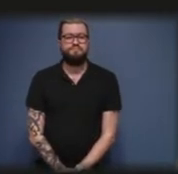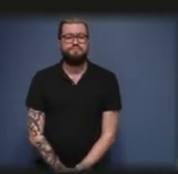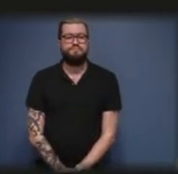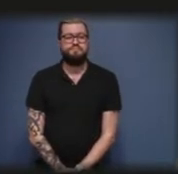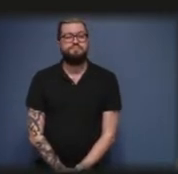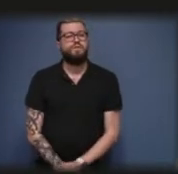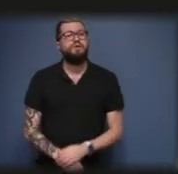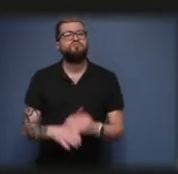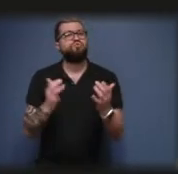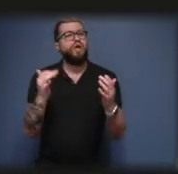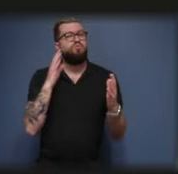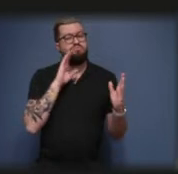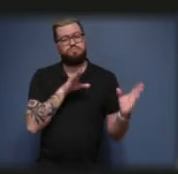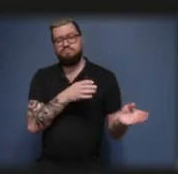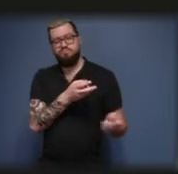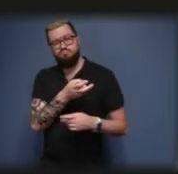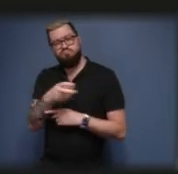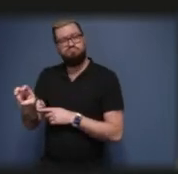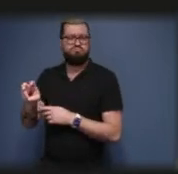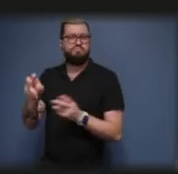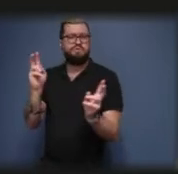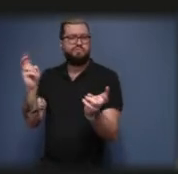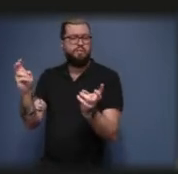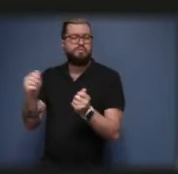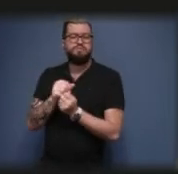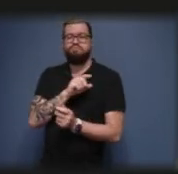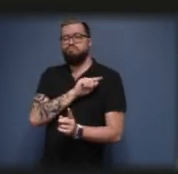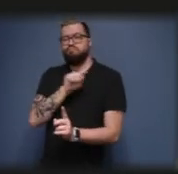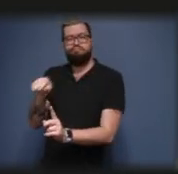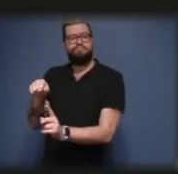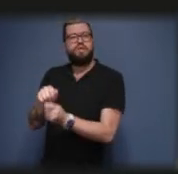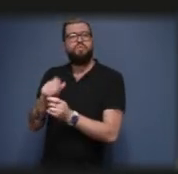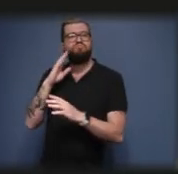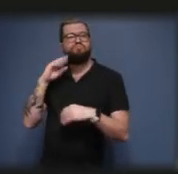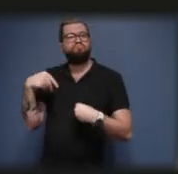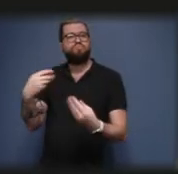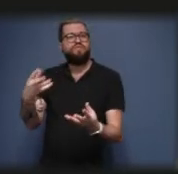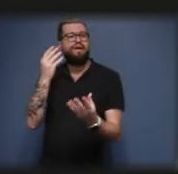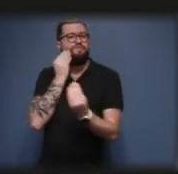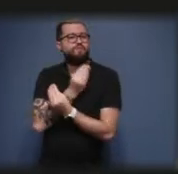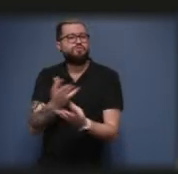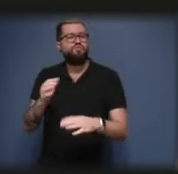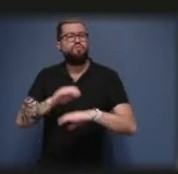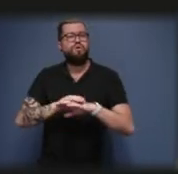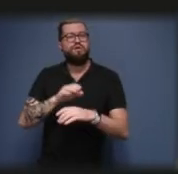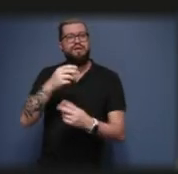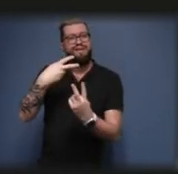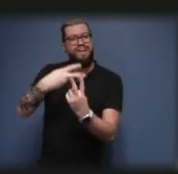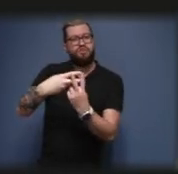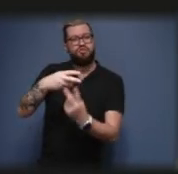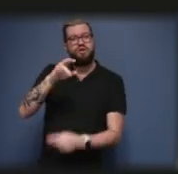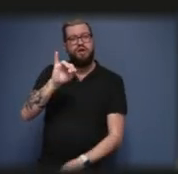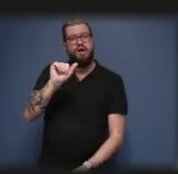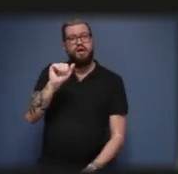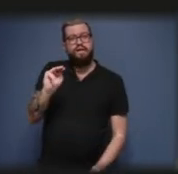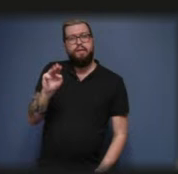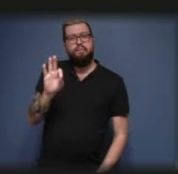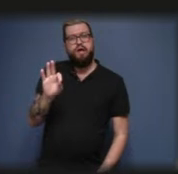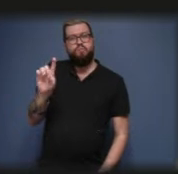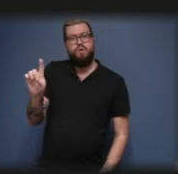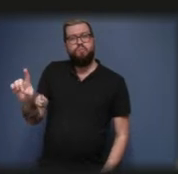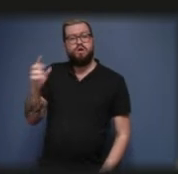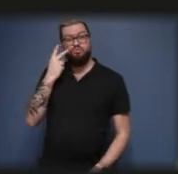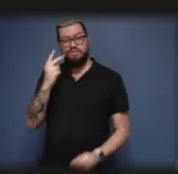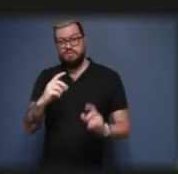Pivoting topics now, I want to provide some information on the hashtag IM911 insignia that you see up on